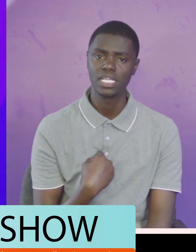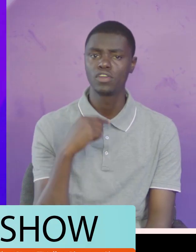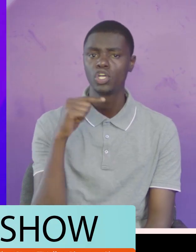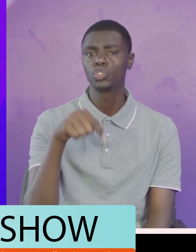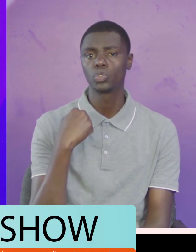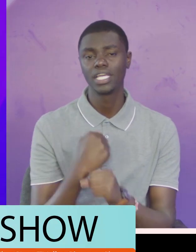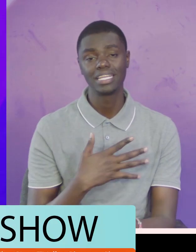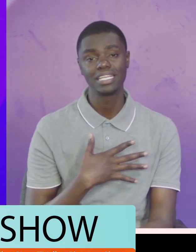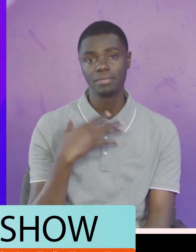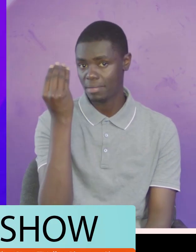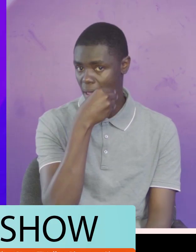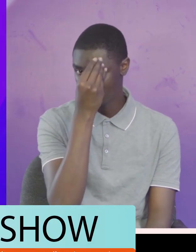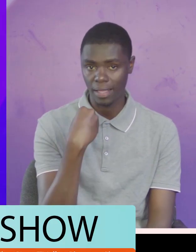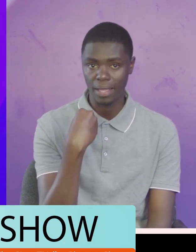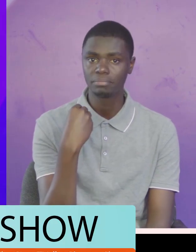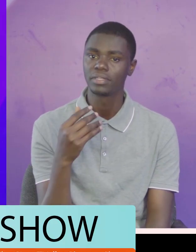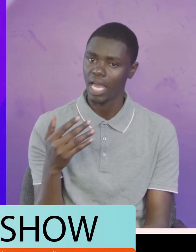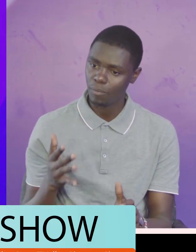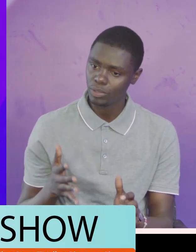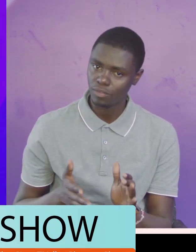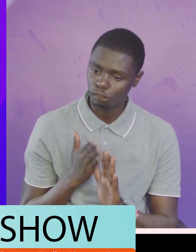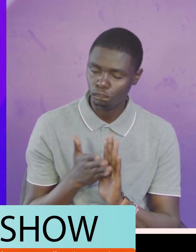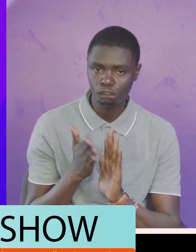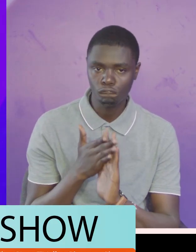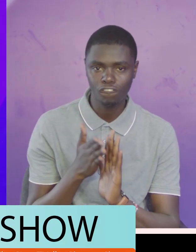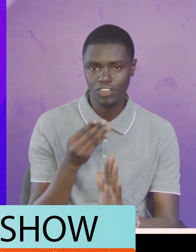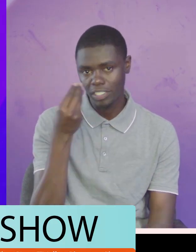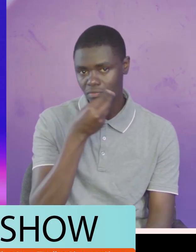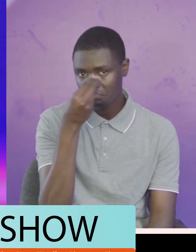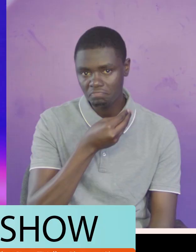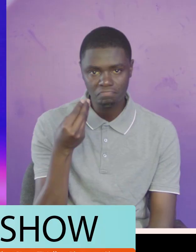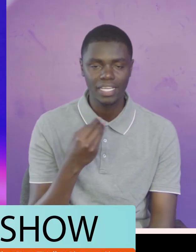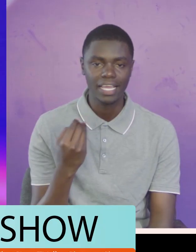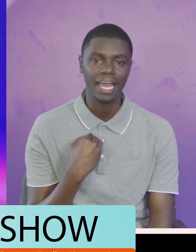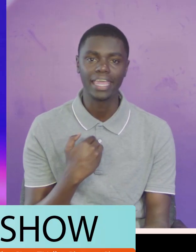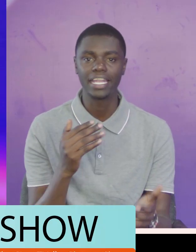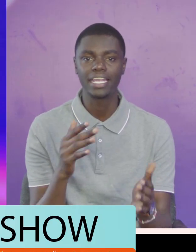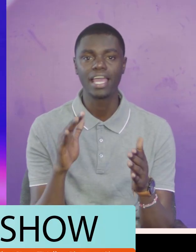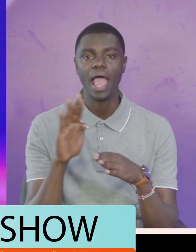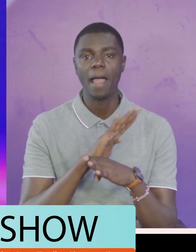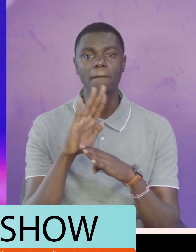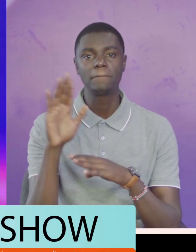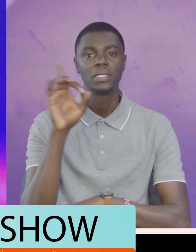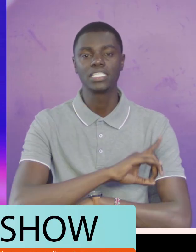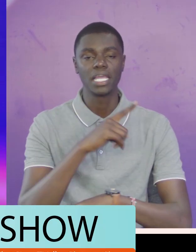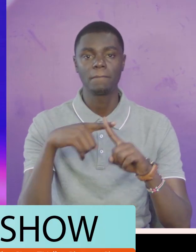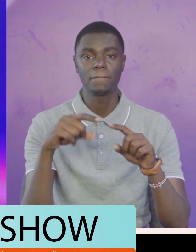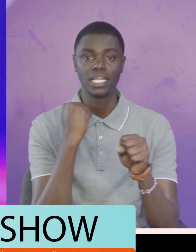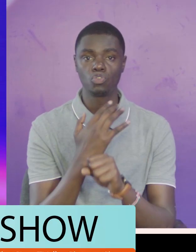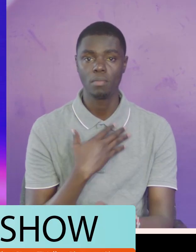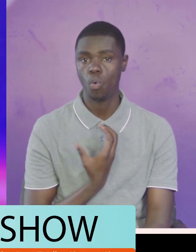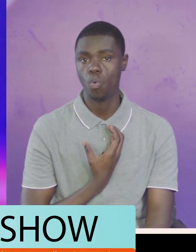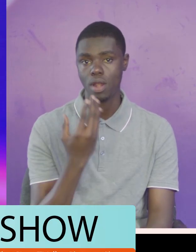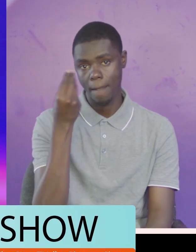myself. Today I did my makeup. I rushed it through because I had a busy schedule. But I do my